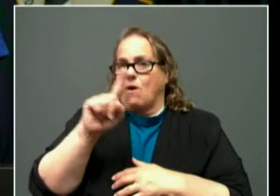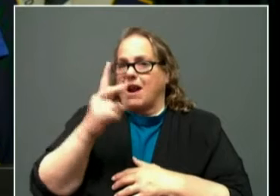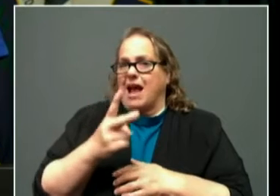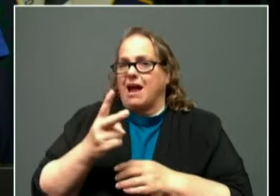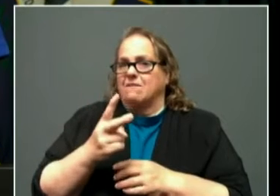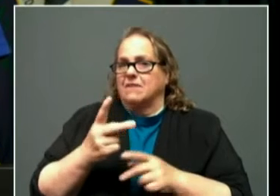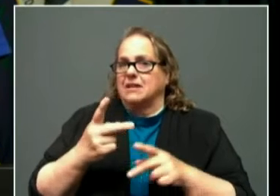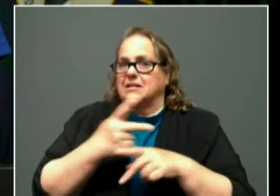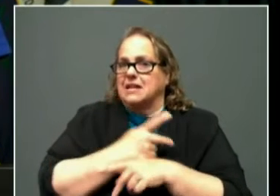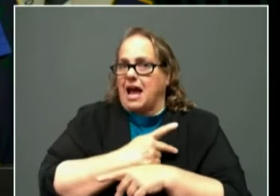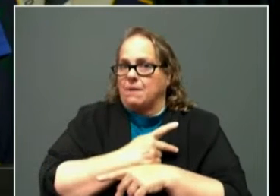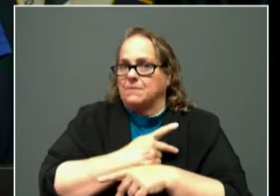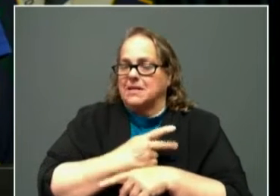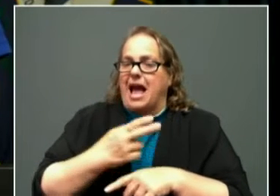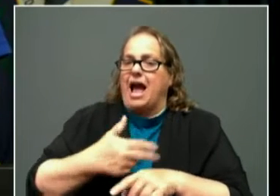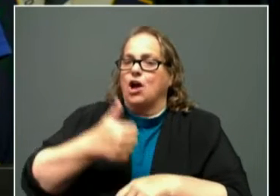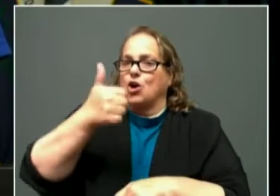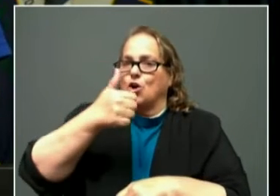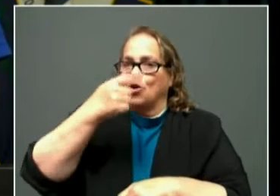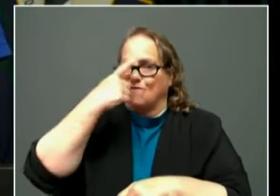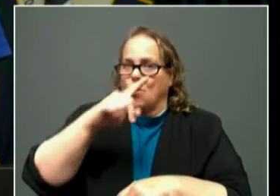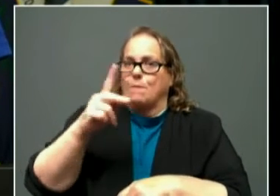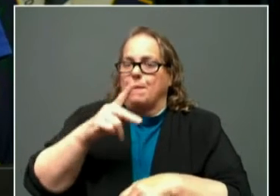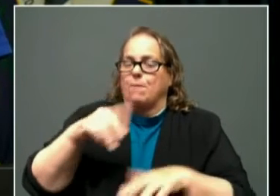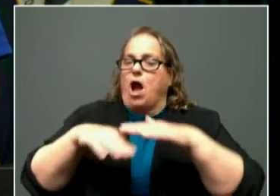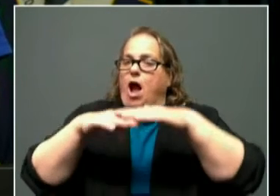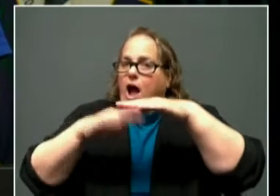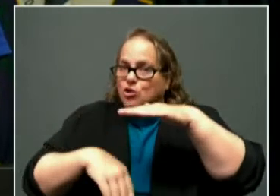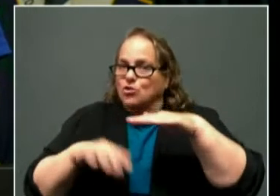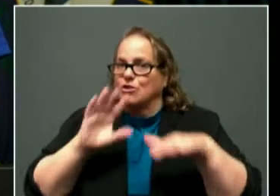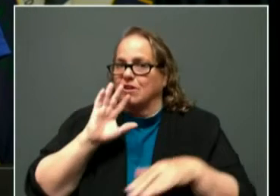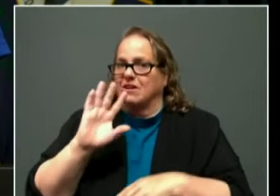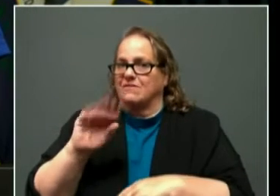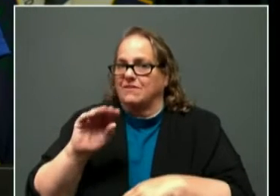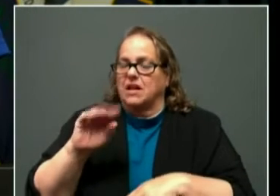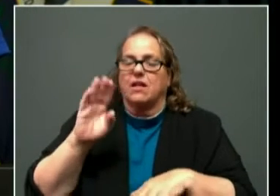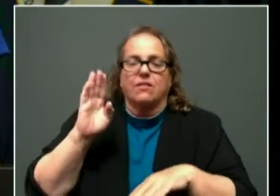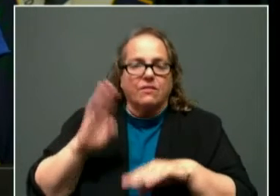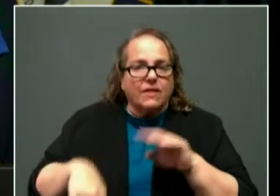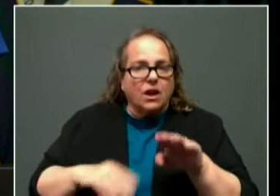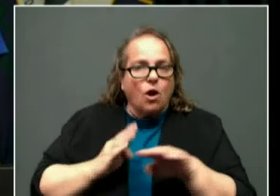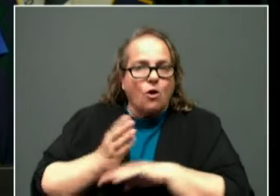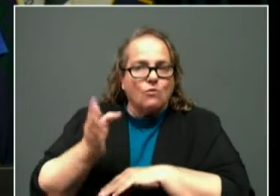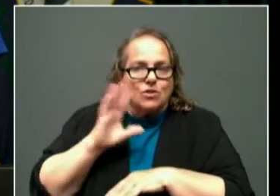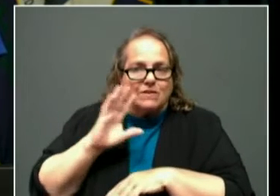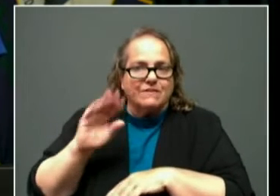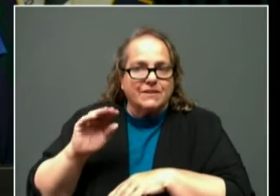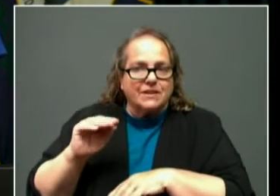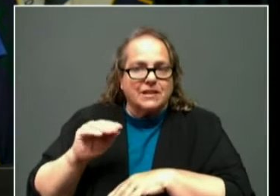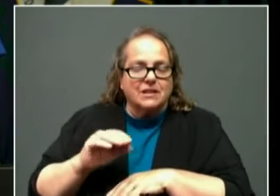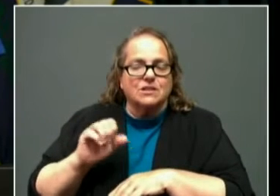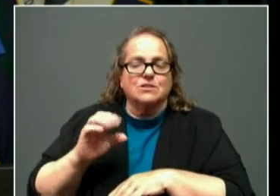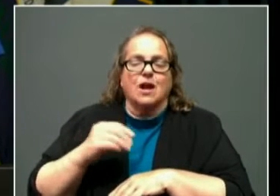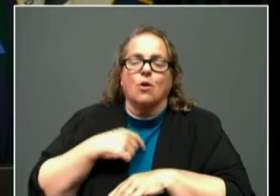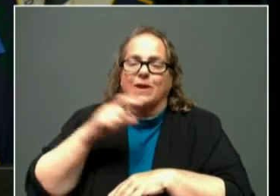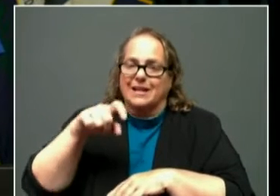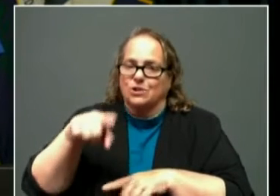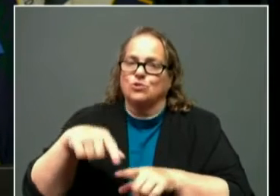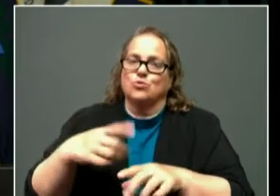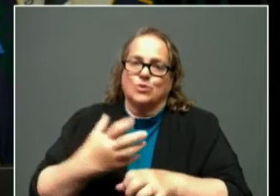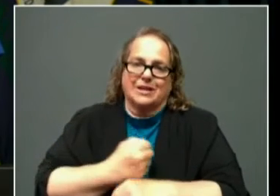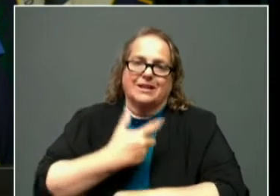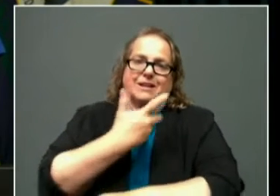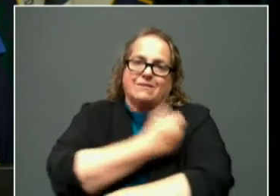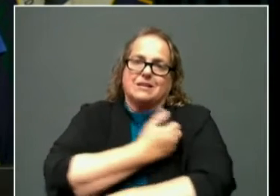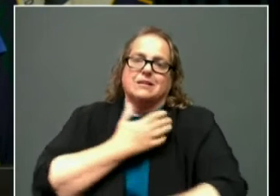that, higher for those under 50 than over 50. So we need you to get vaccinated, especially if you're in